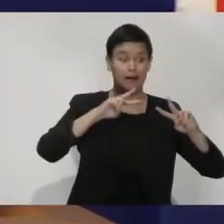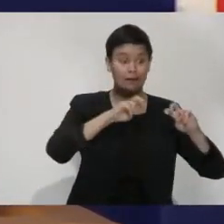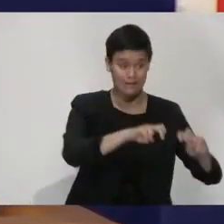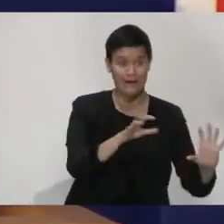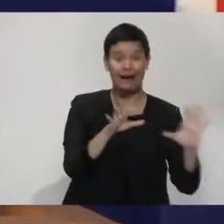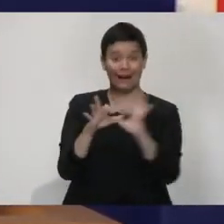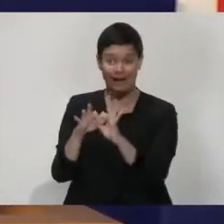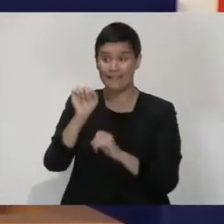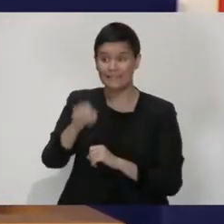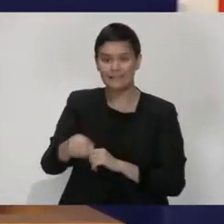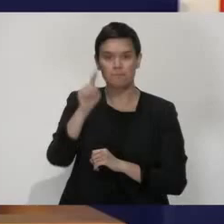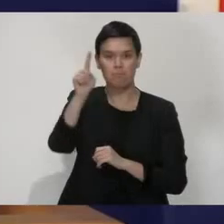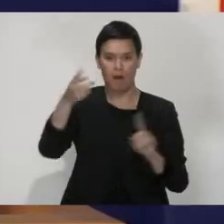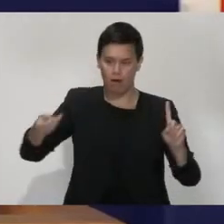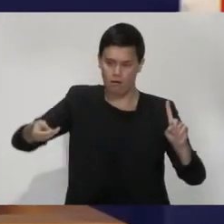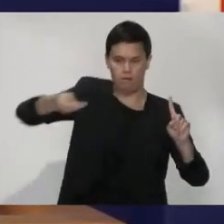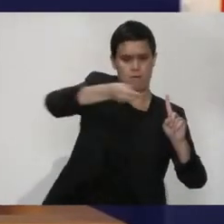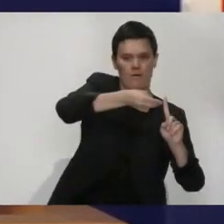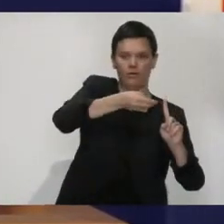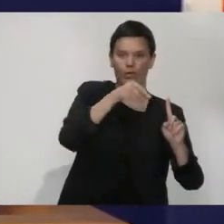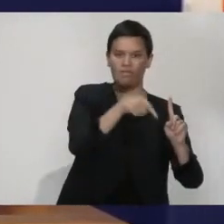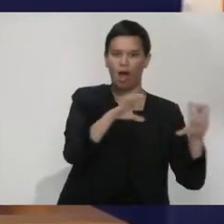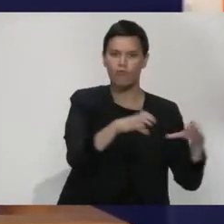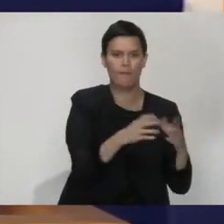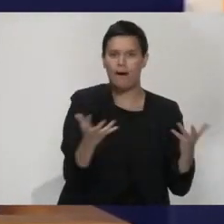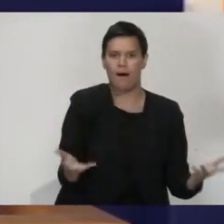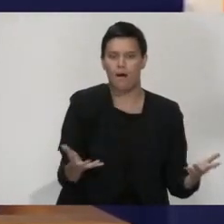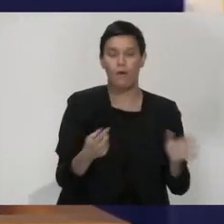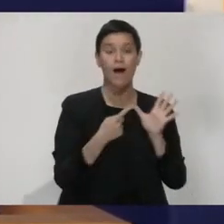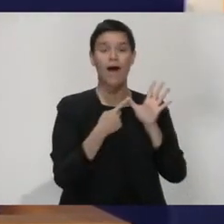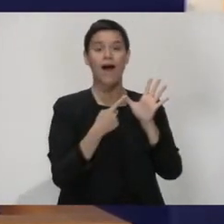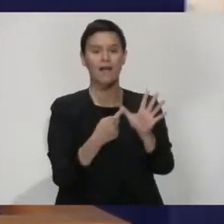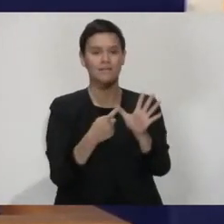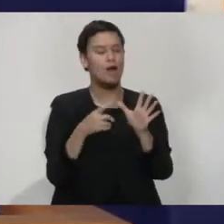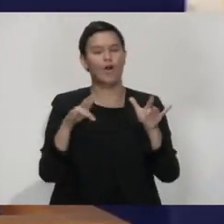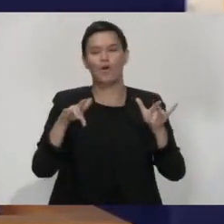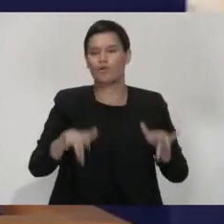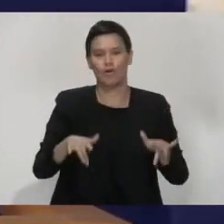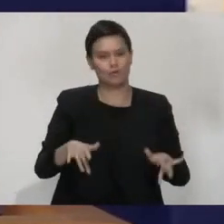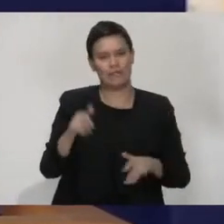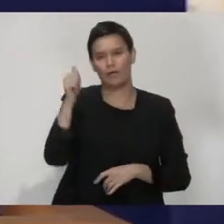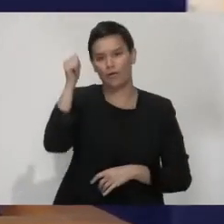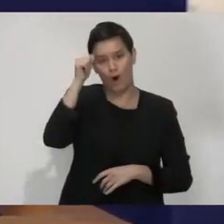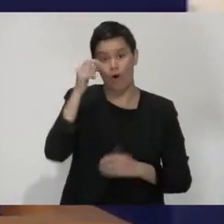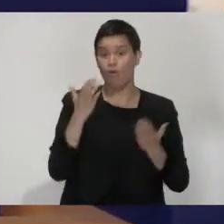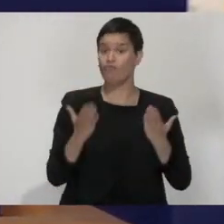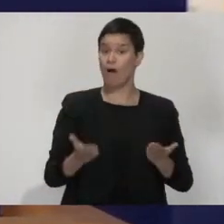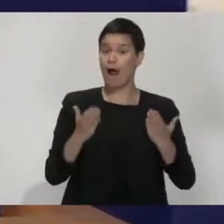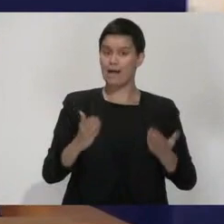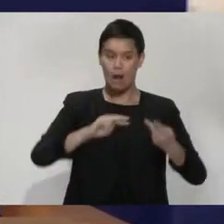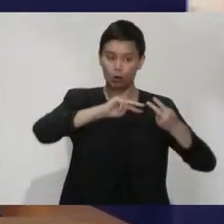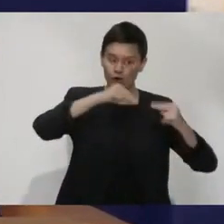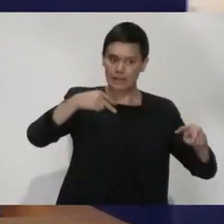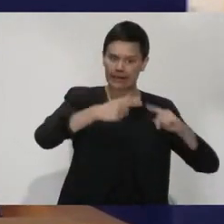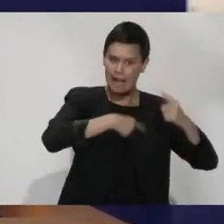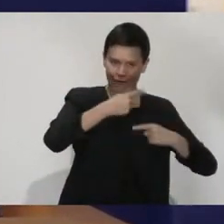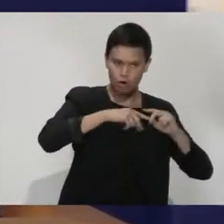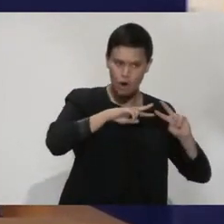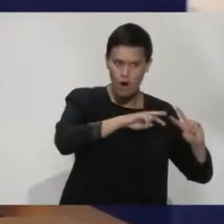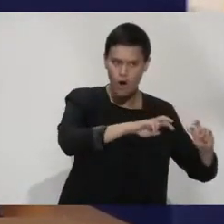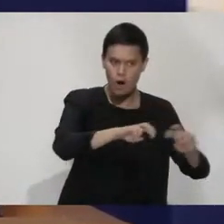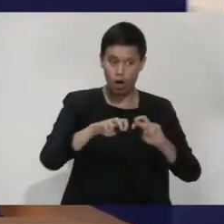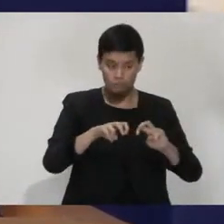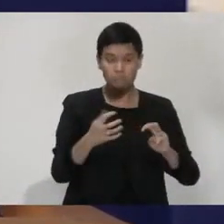link, and we're waiting just to get the final details on the whole genome sequencing. As Minister says, the science there